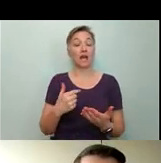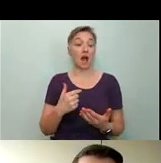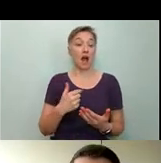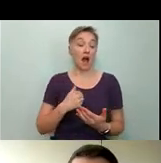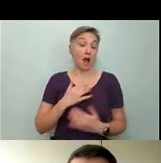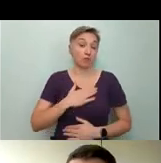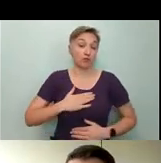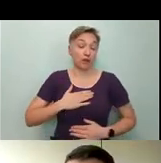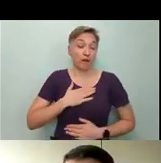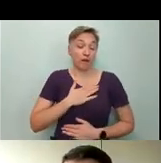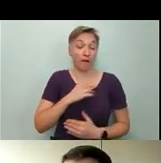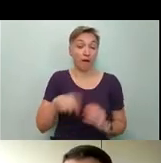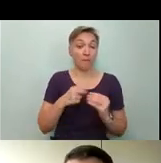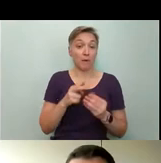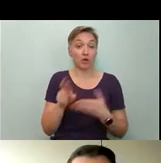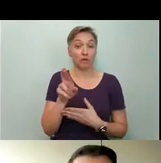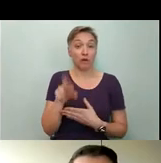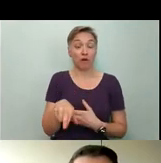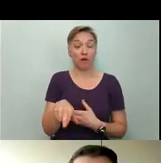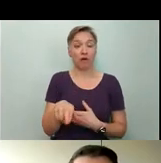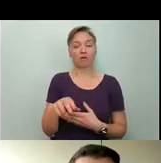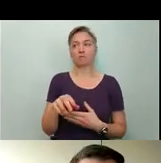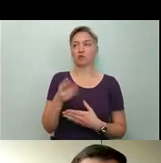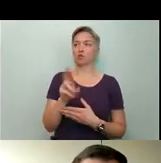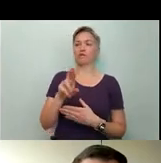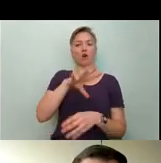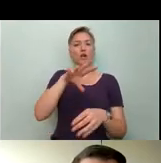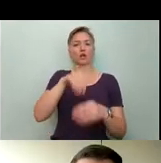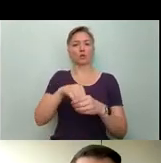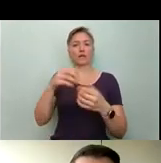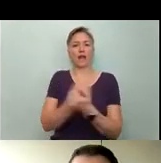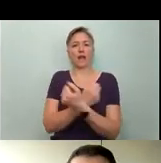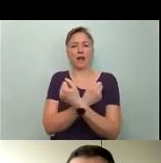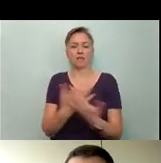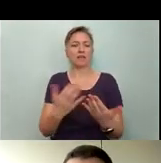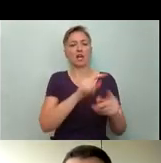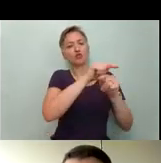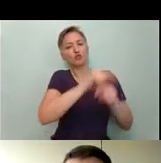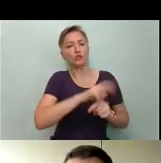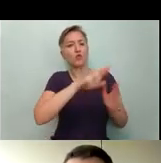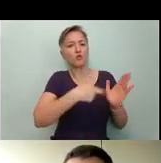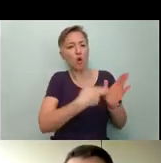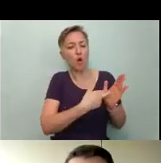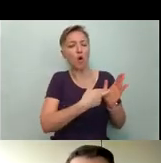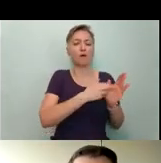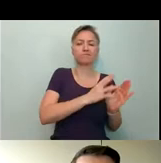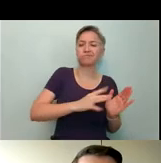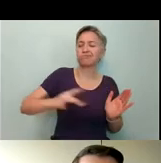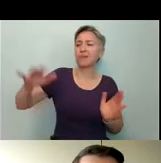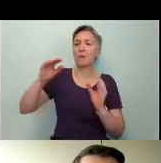that we have everything from the conventional types of roles to the highly specialized, highly technical